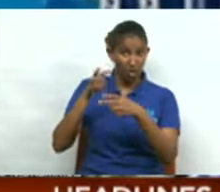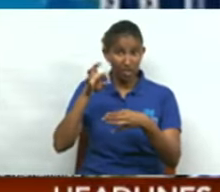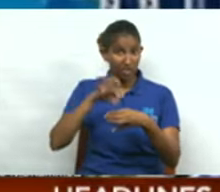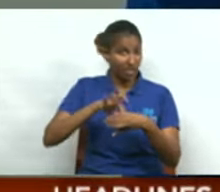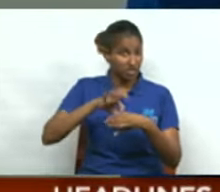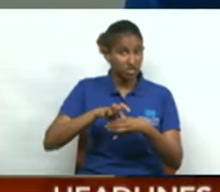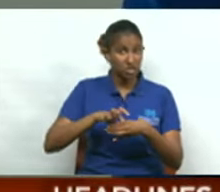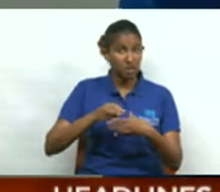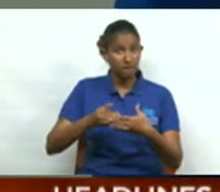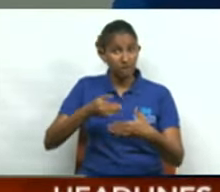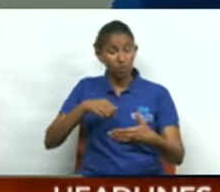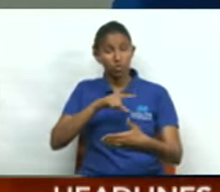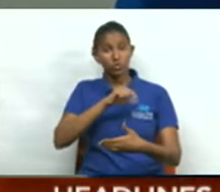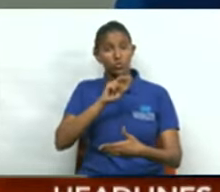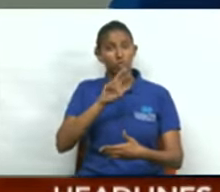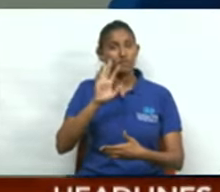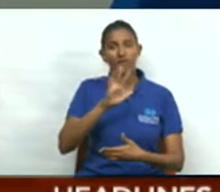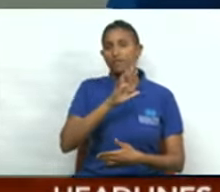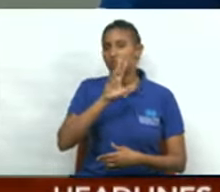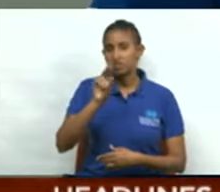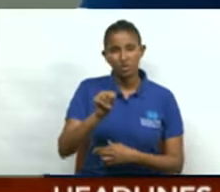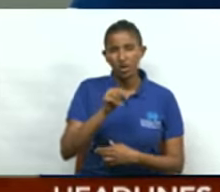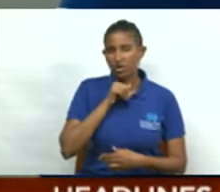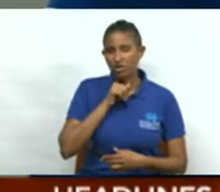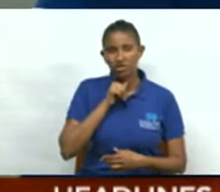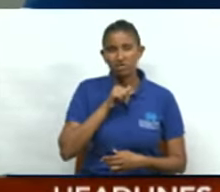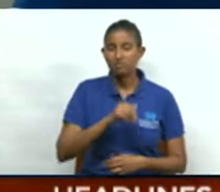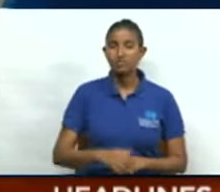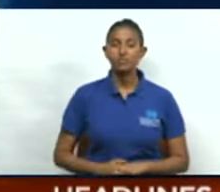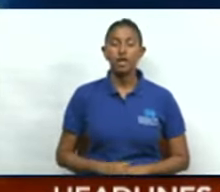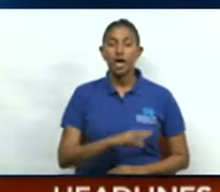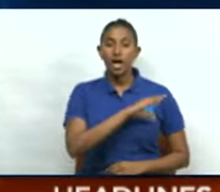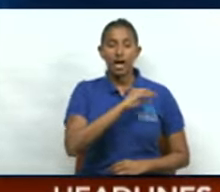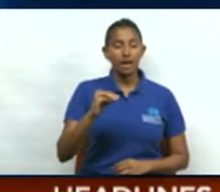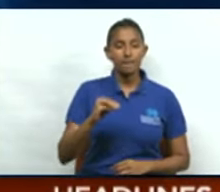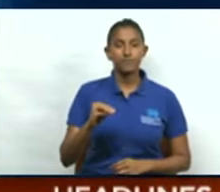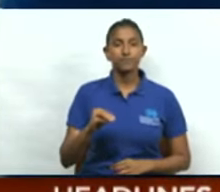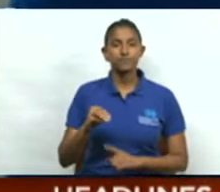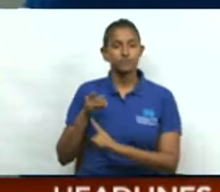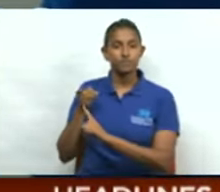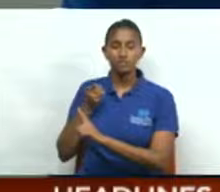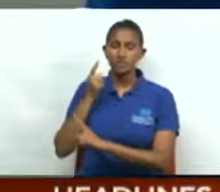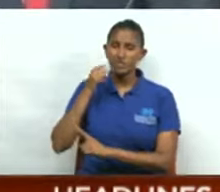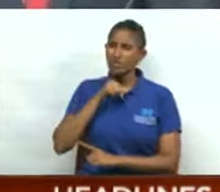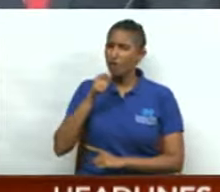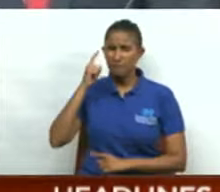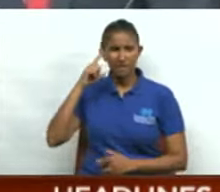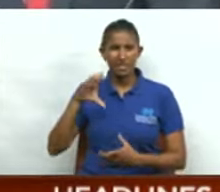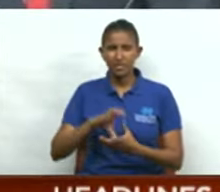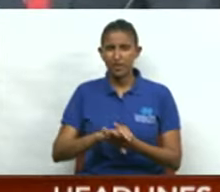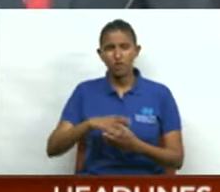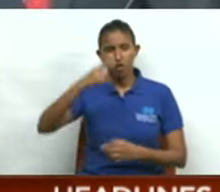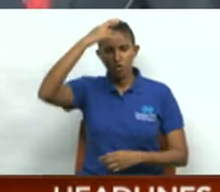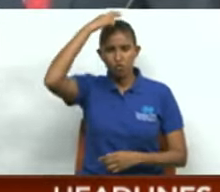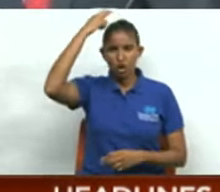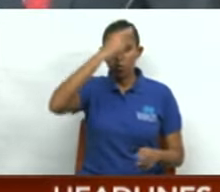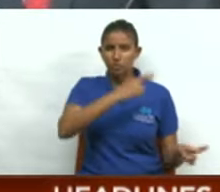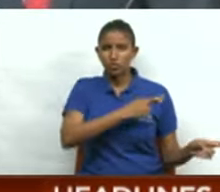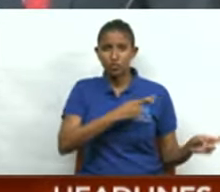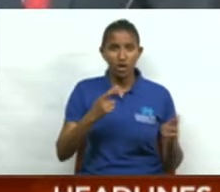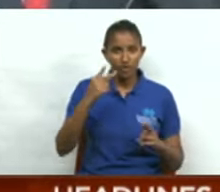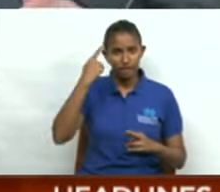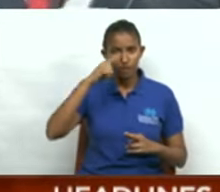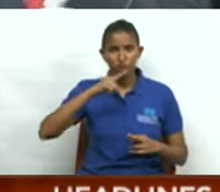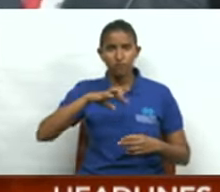2025. And Dr. Bishnu Raghunath also says he's not convinced Dr. Rowley is ready for a general election. He